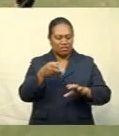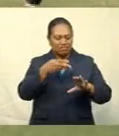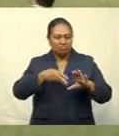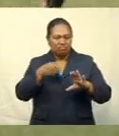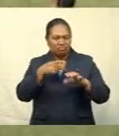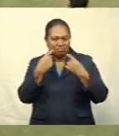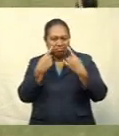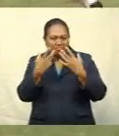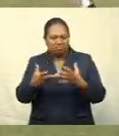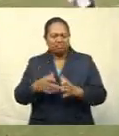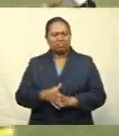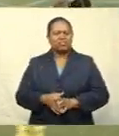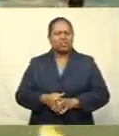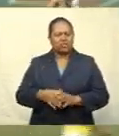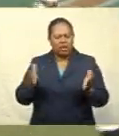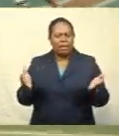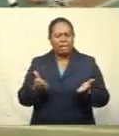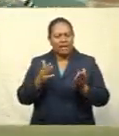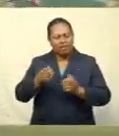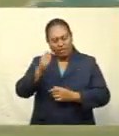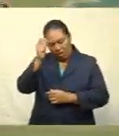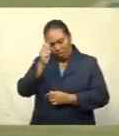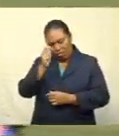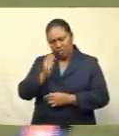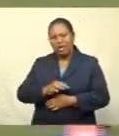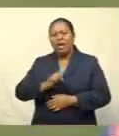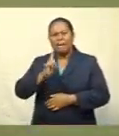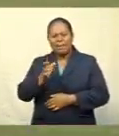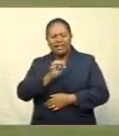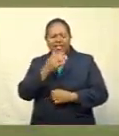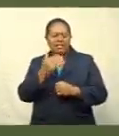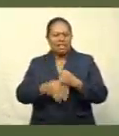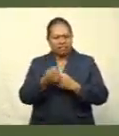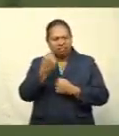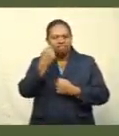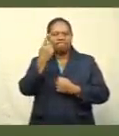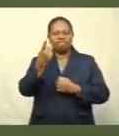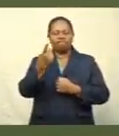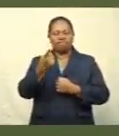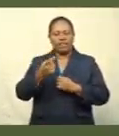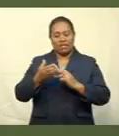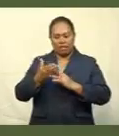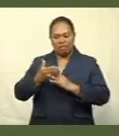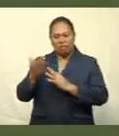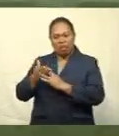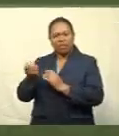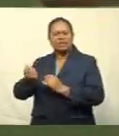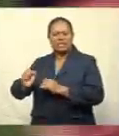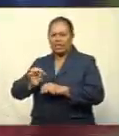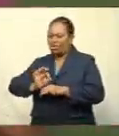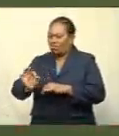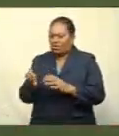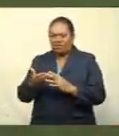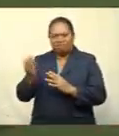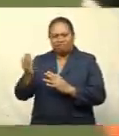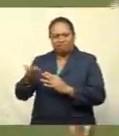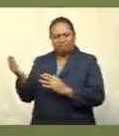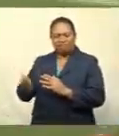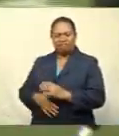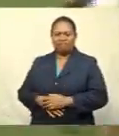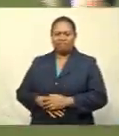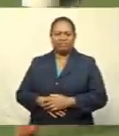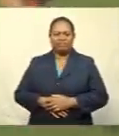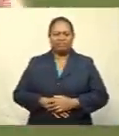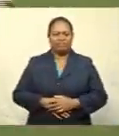seven squad members should play for their clubs, but many don't realize our border is still closed and players will not feature for their clubs at the Olympic